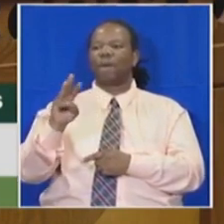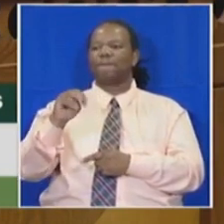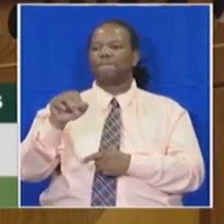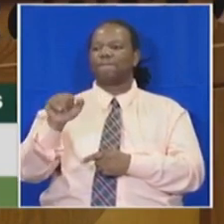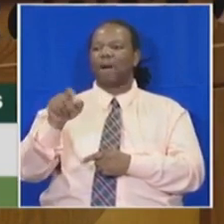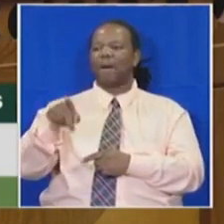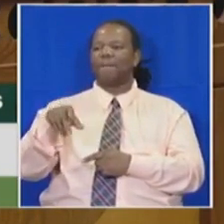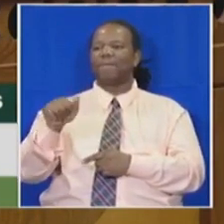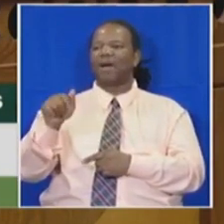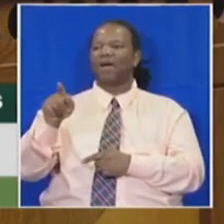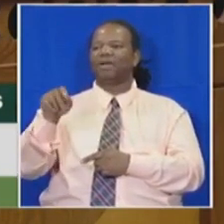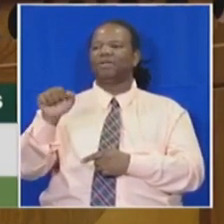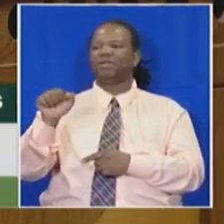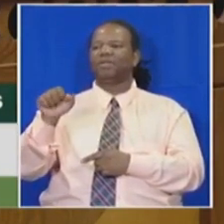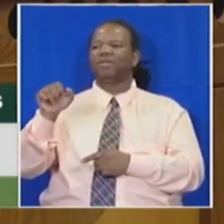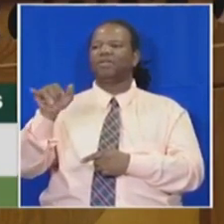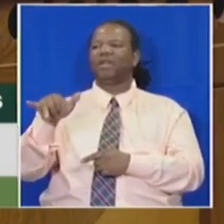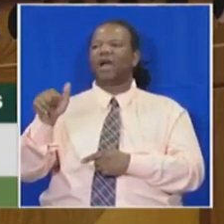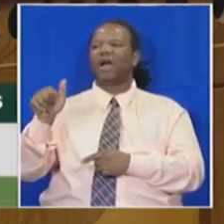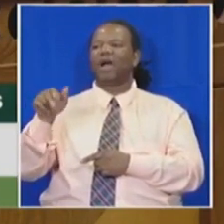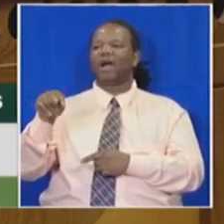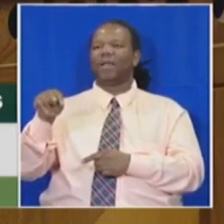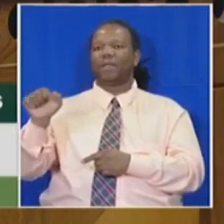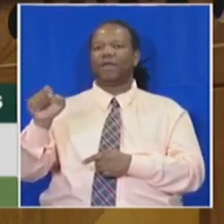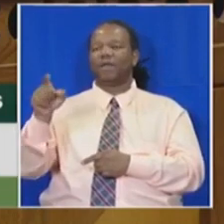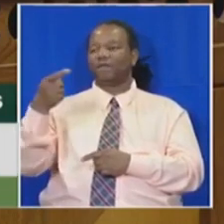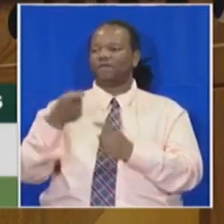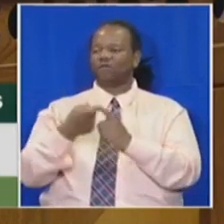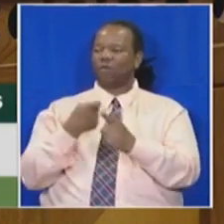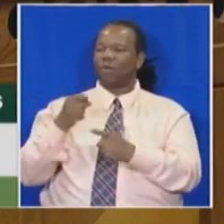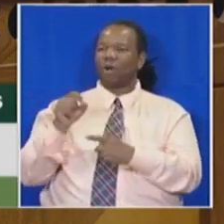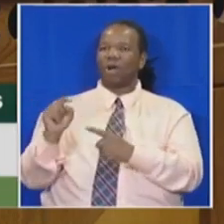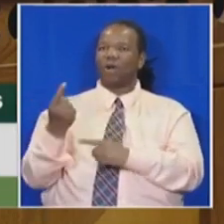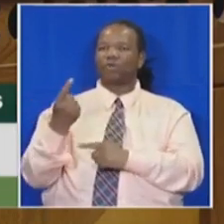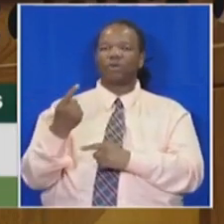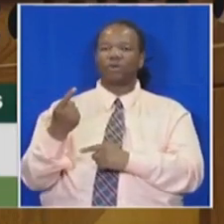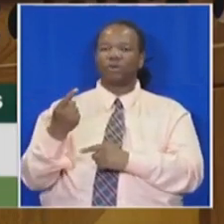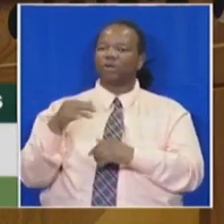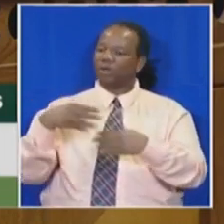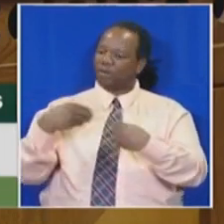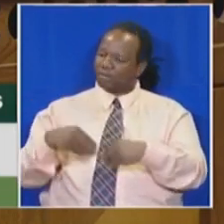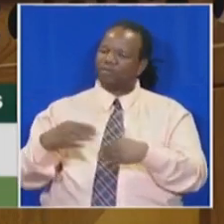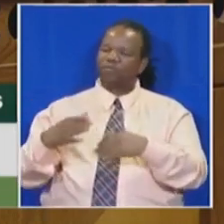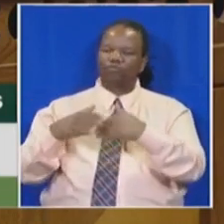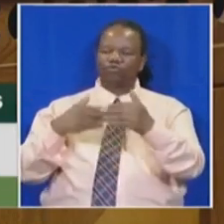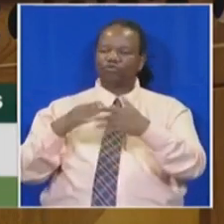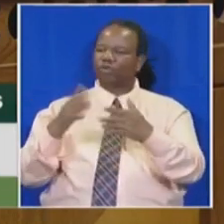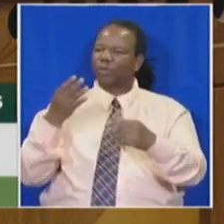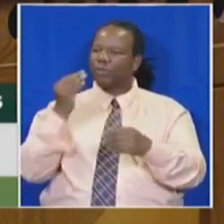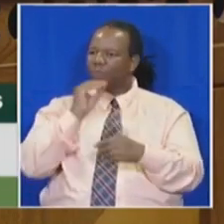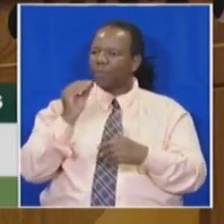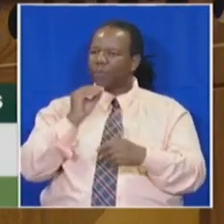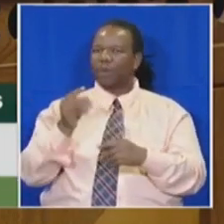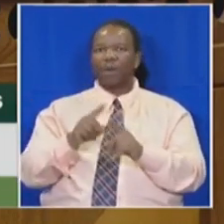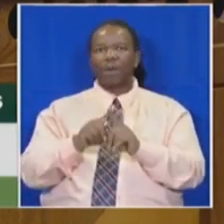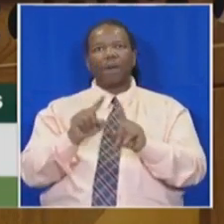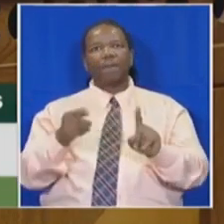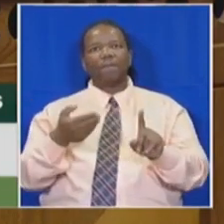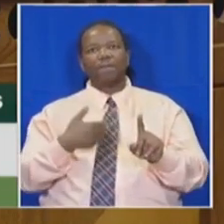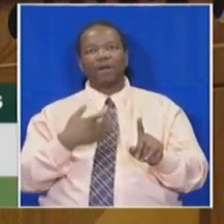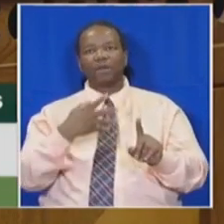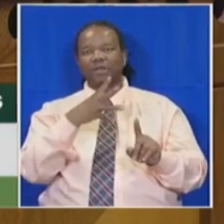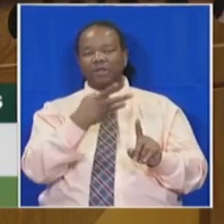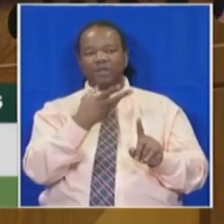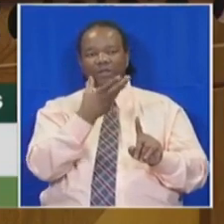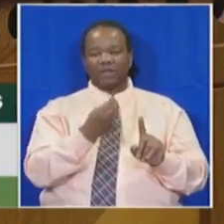in Ekurhuleni, who has built his business from nothing, but who stood in front of me, Mr. President, shaking with emotion and